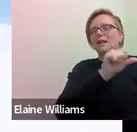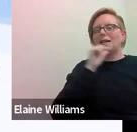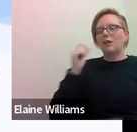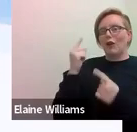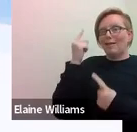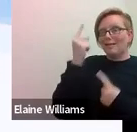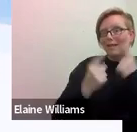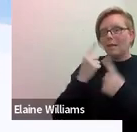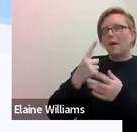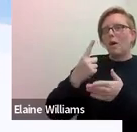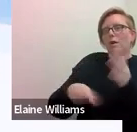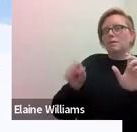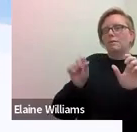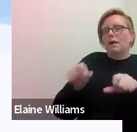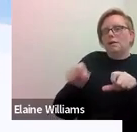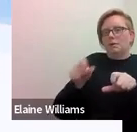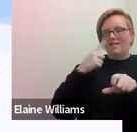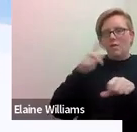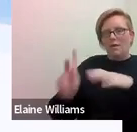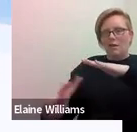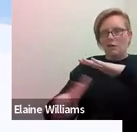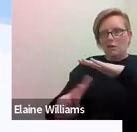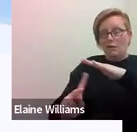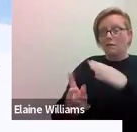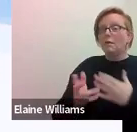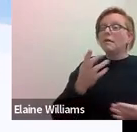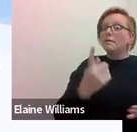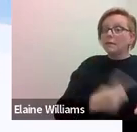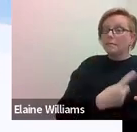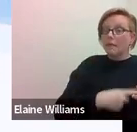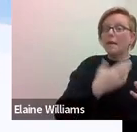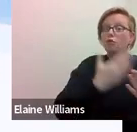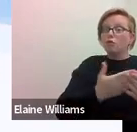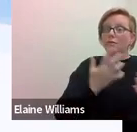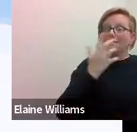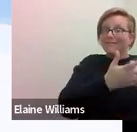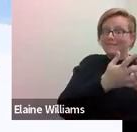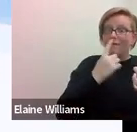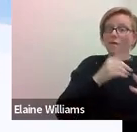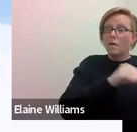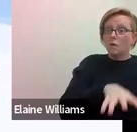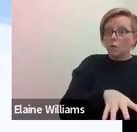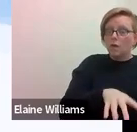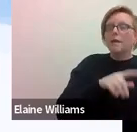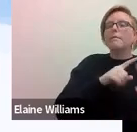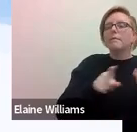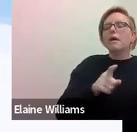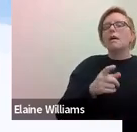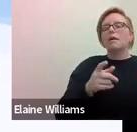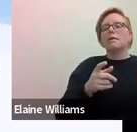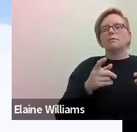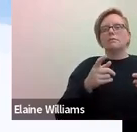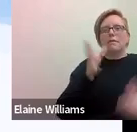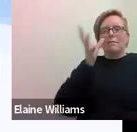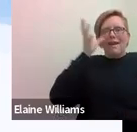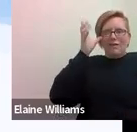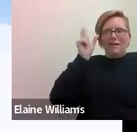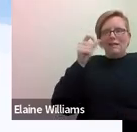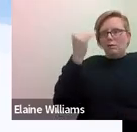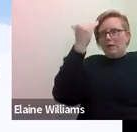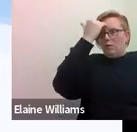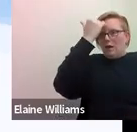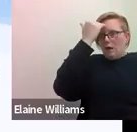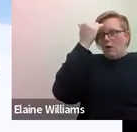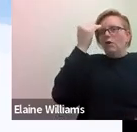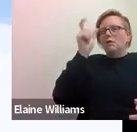is in the best interest for that child, but I think it's important that the parent make an informed decision and that there is a clear offer